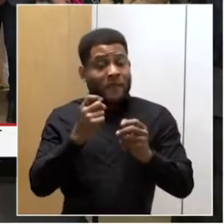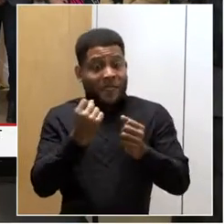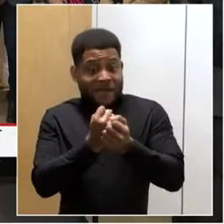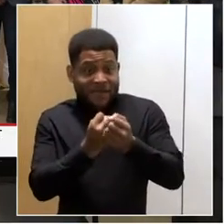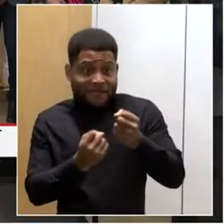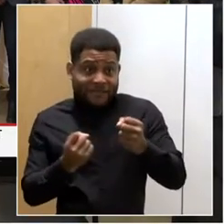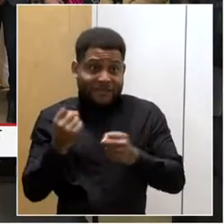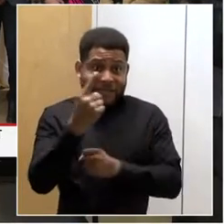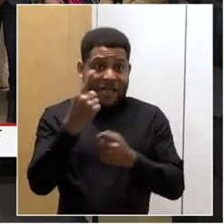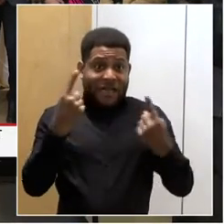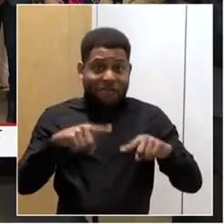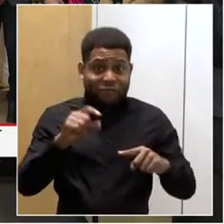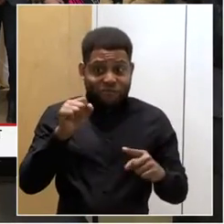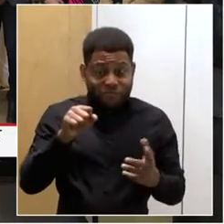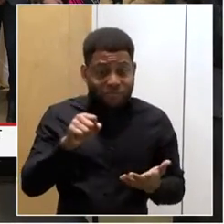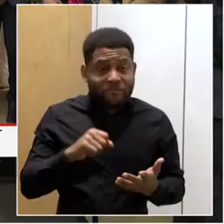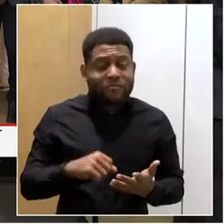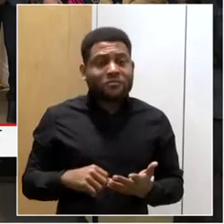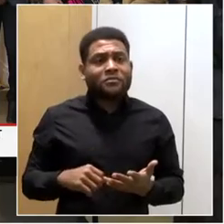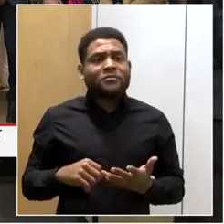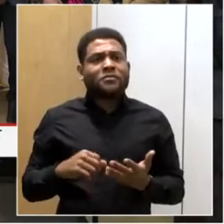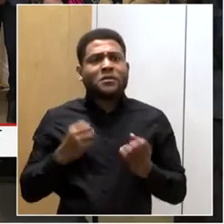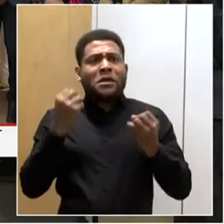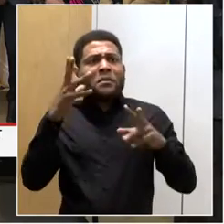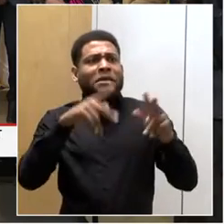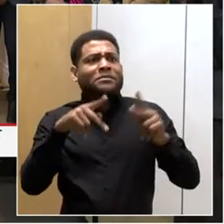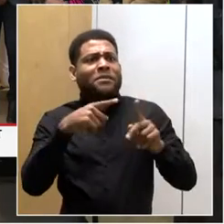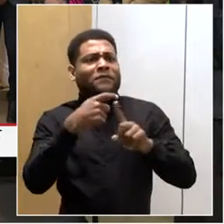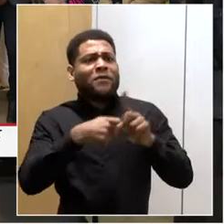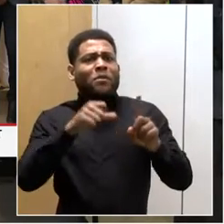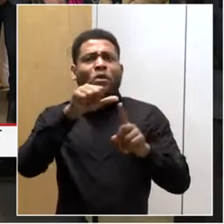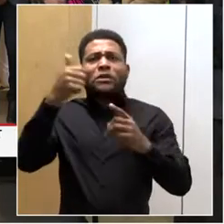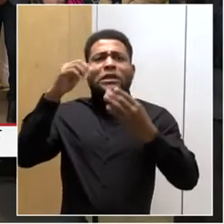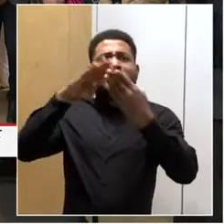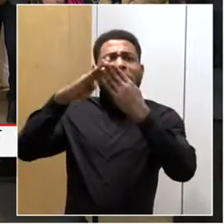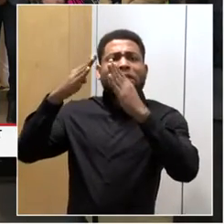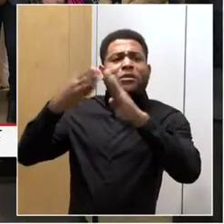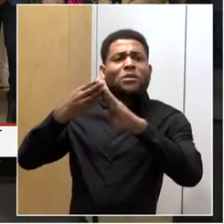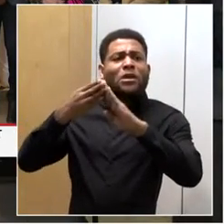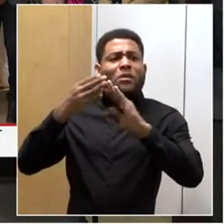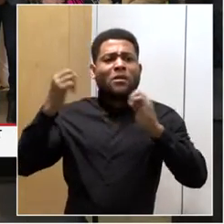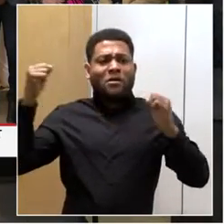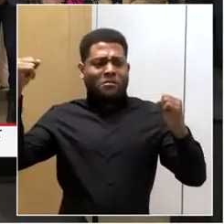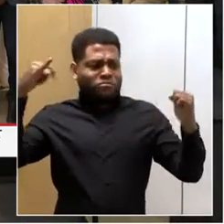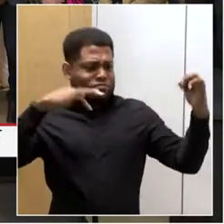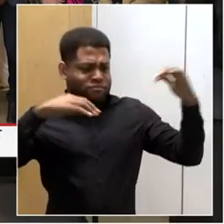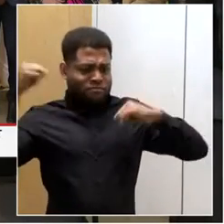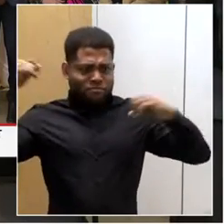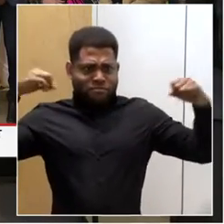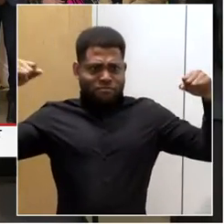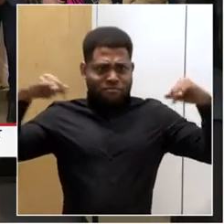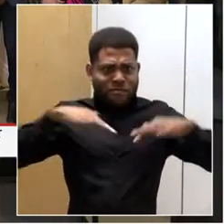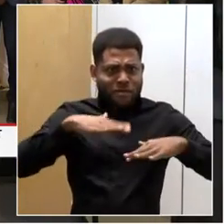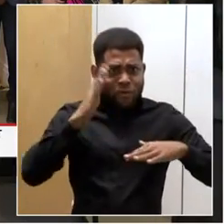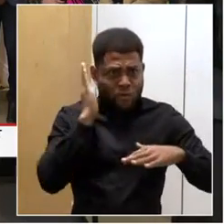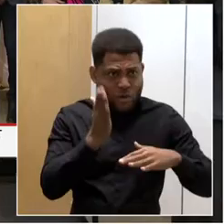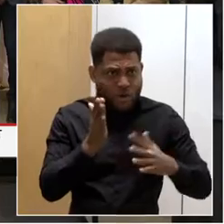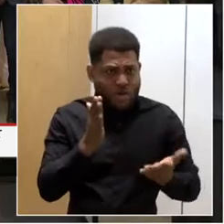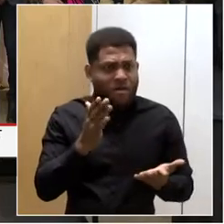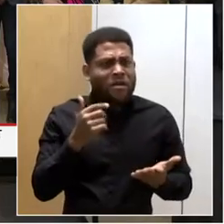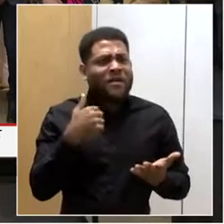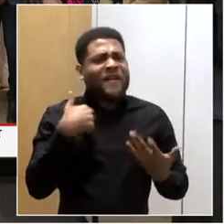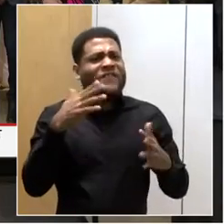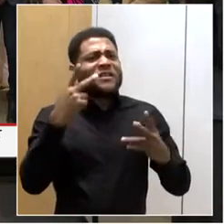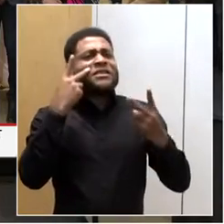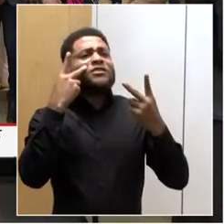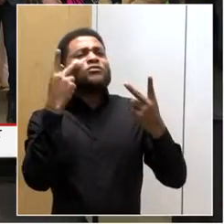that so many people coming from out of town has been said today, the one thing we learned from the New York event that you